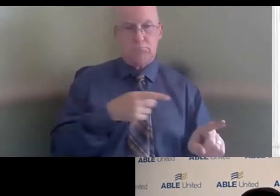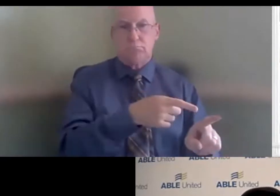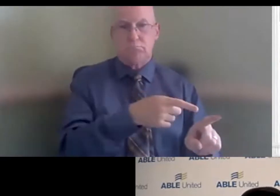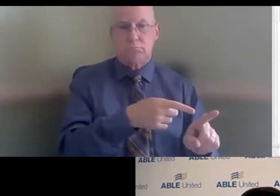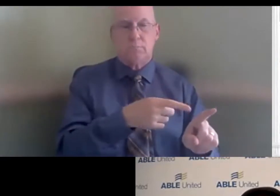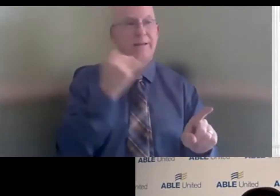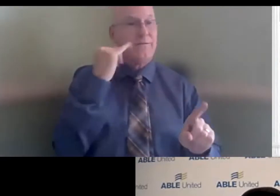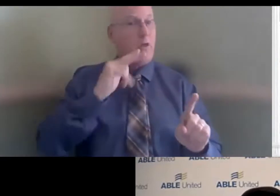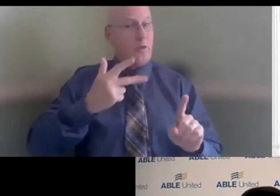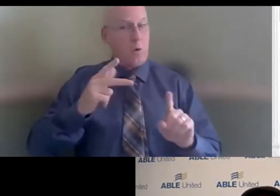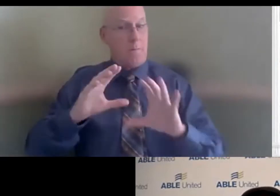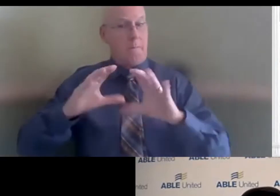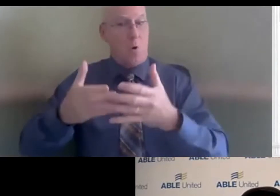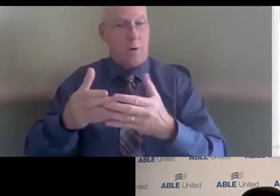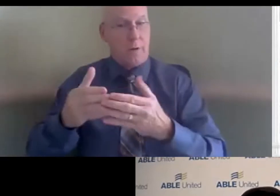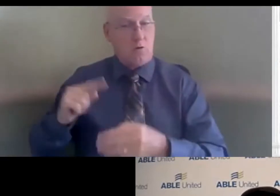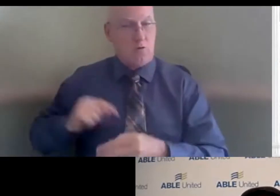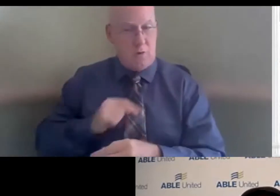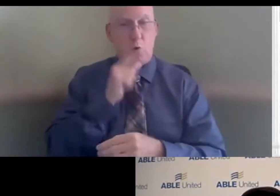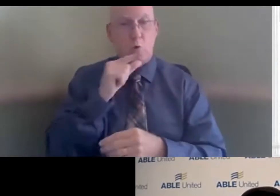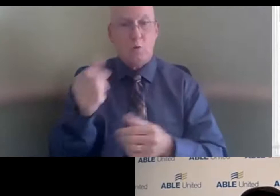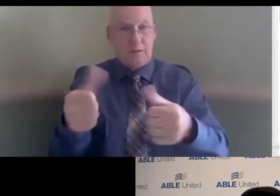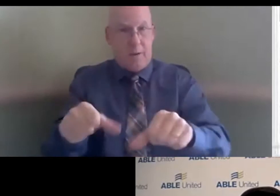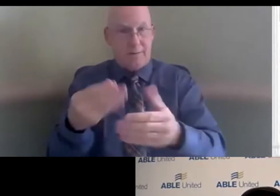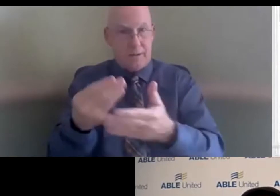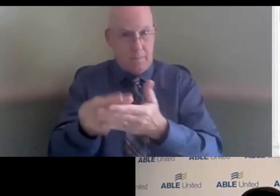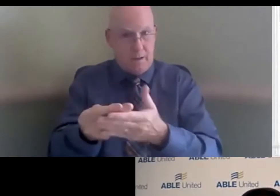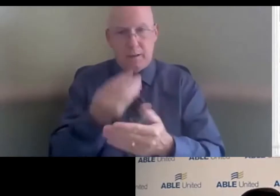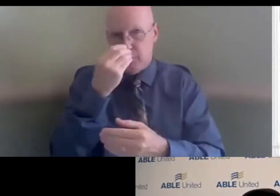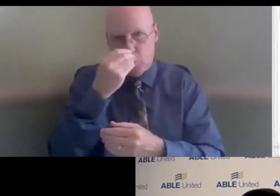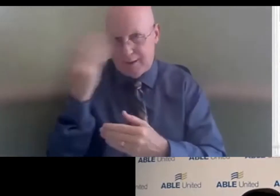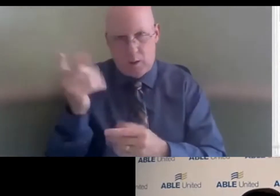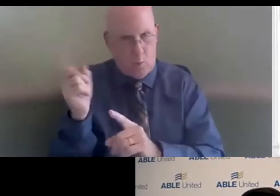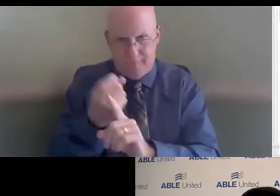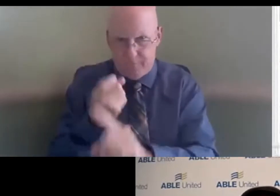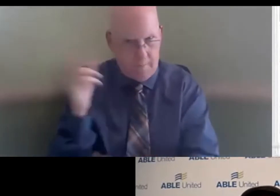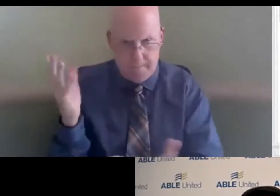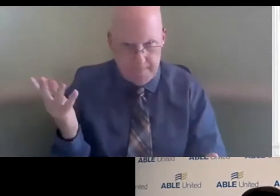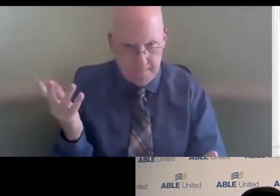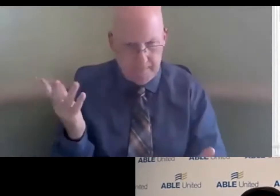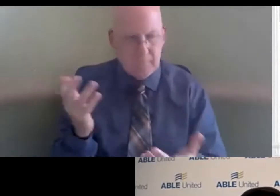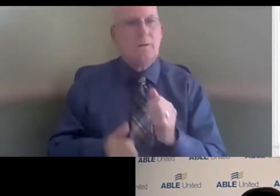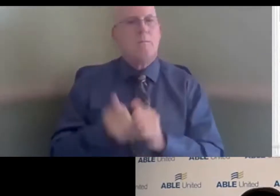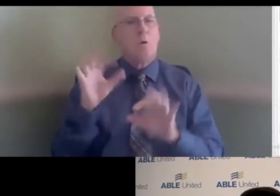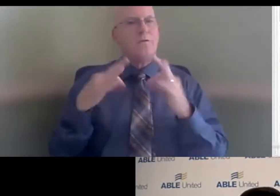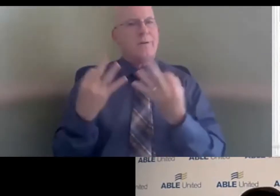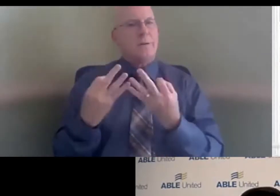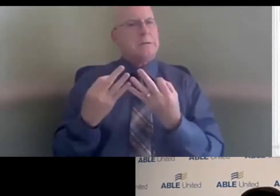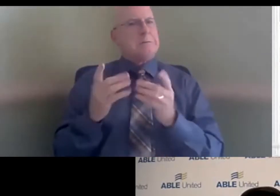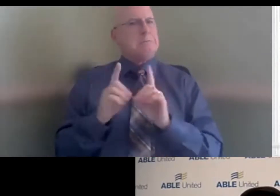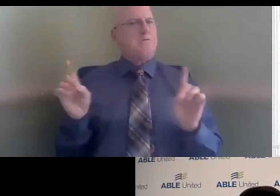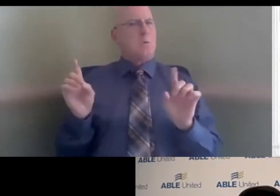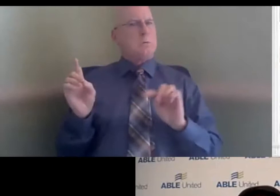third party trust, whoever's putting the money in, we don't really care the source. So most families, even in divorce cases, I've